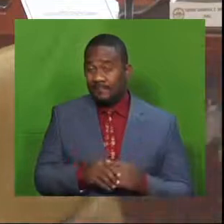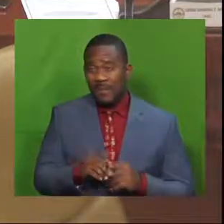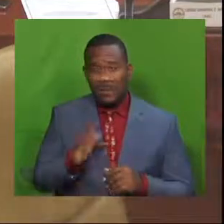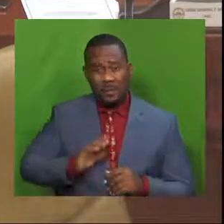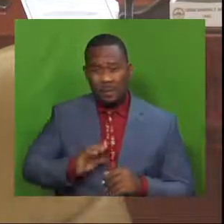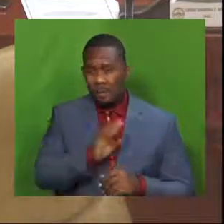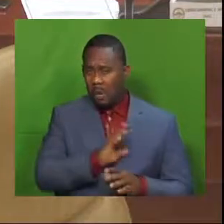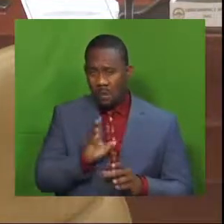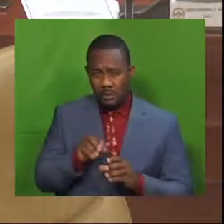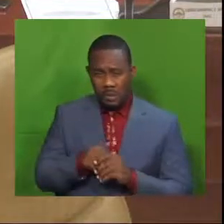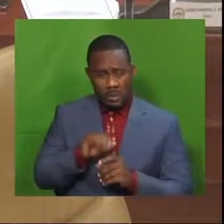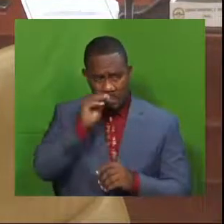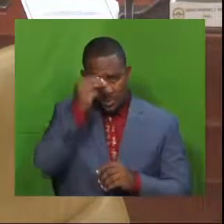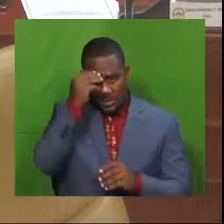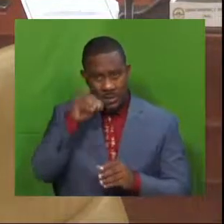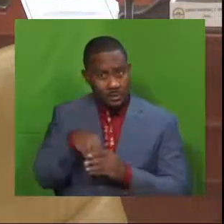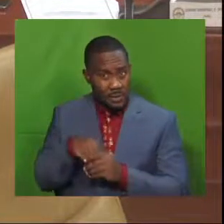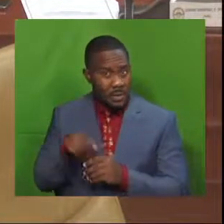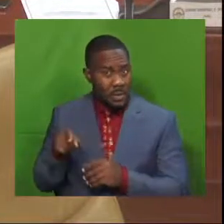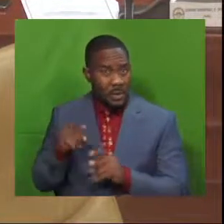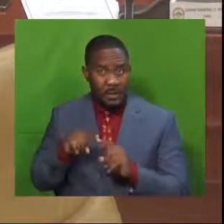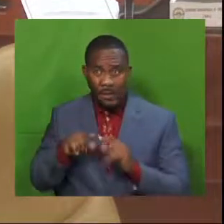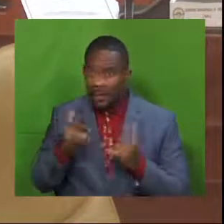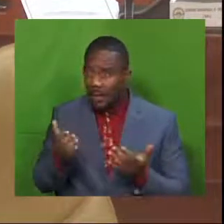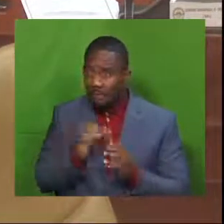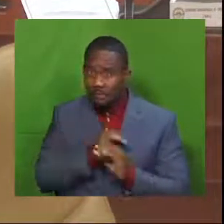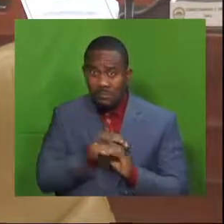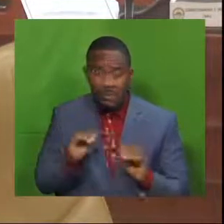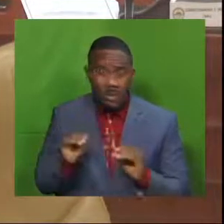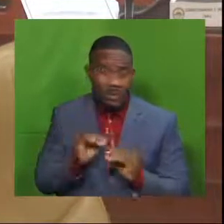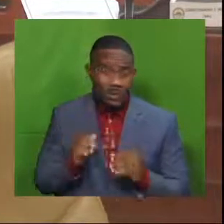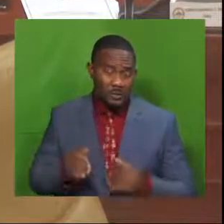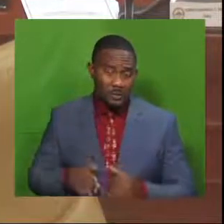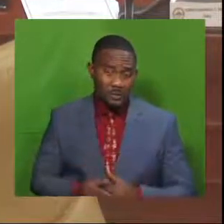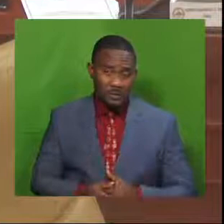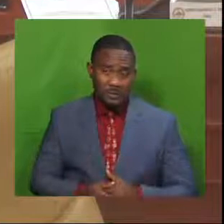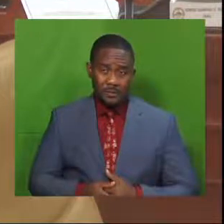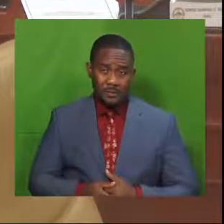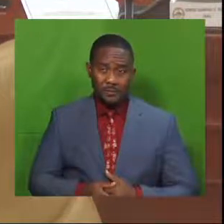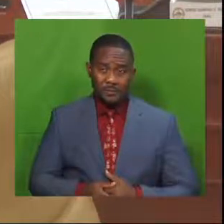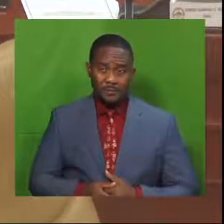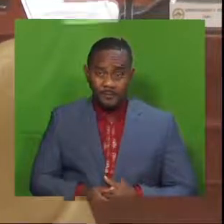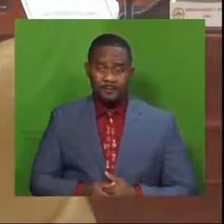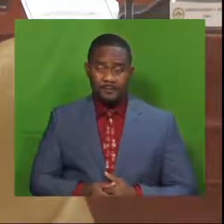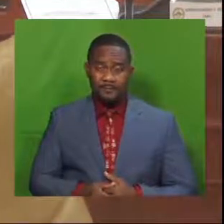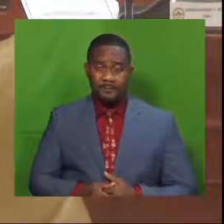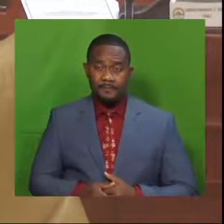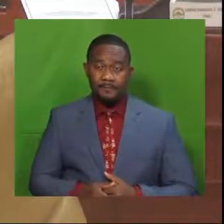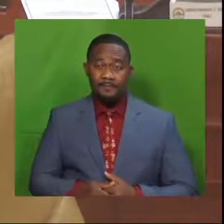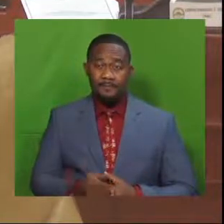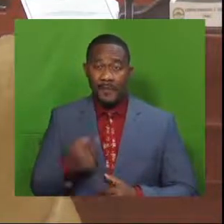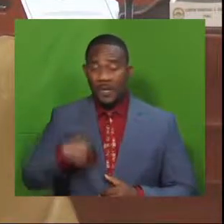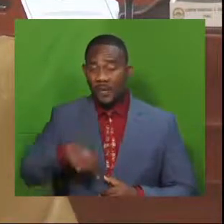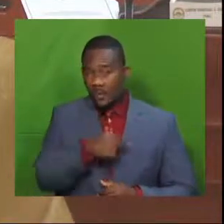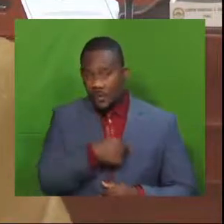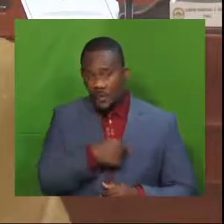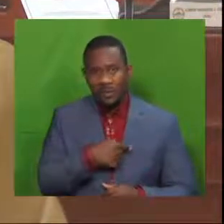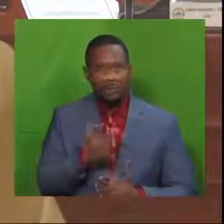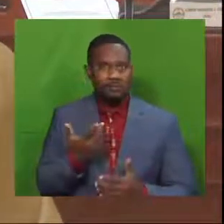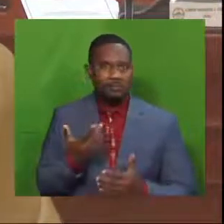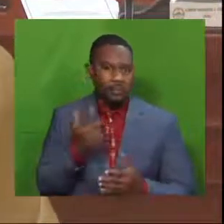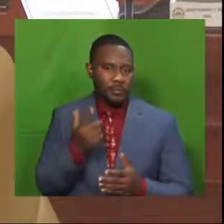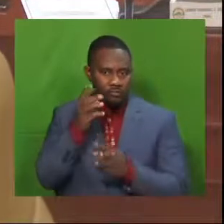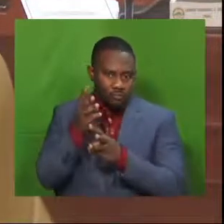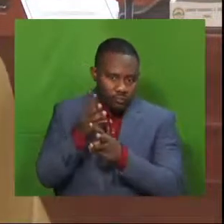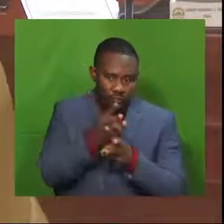So, Speaker, these are critical issues in playing our watchdog role that we need to address. So,